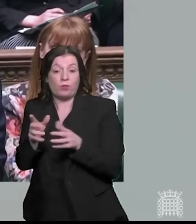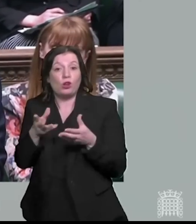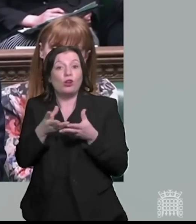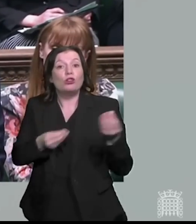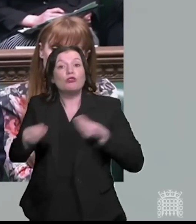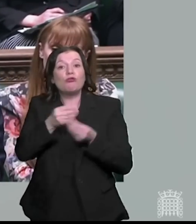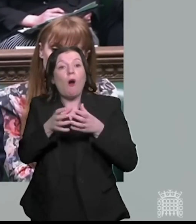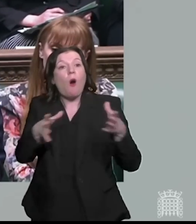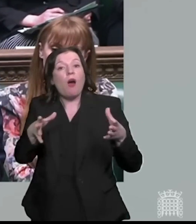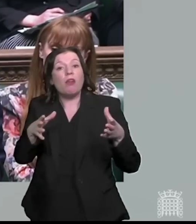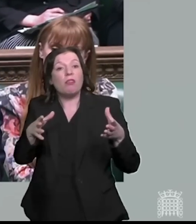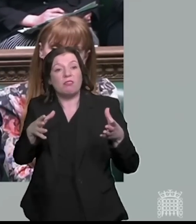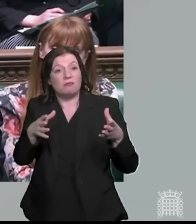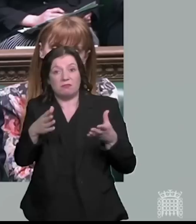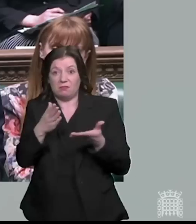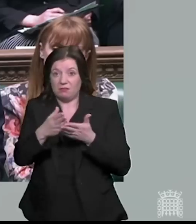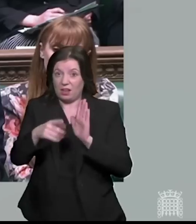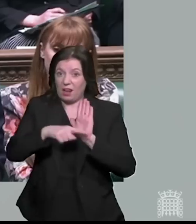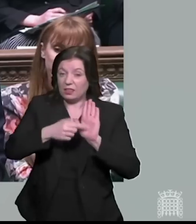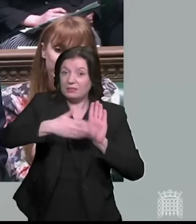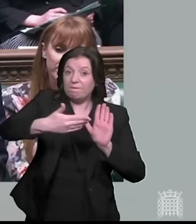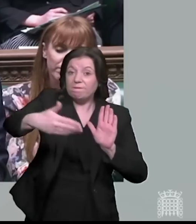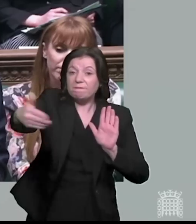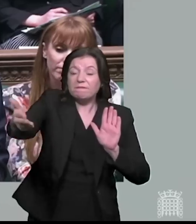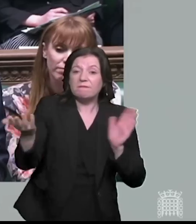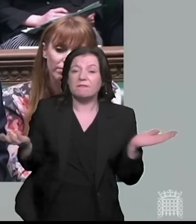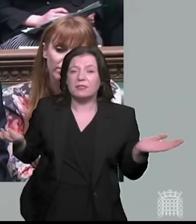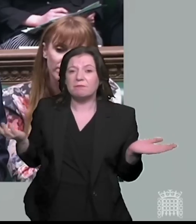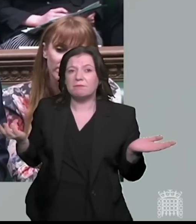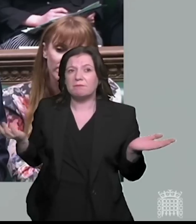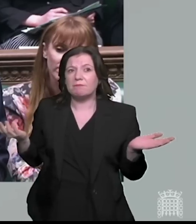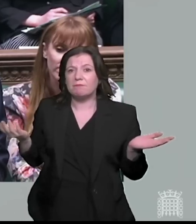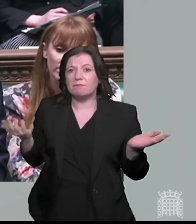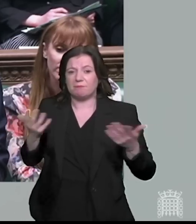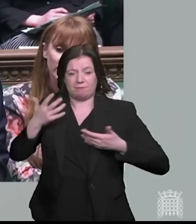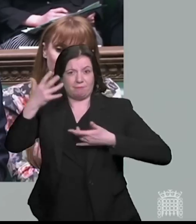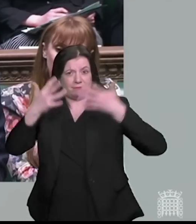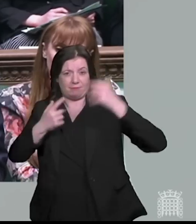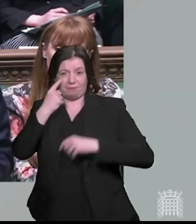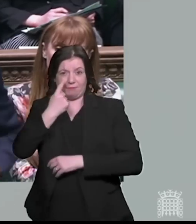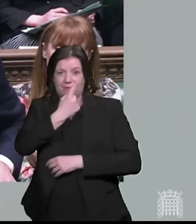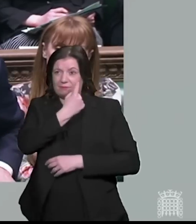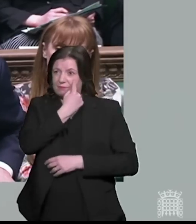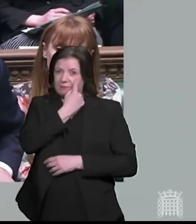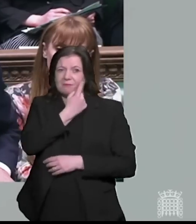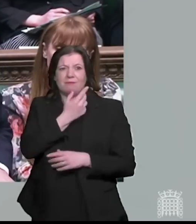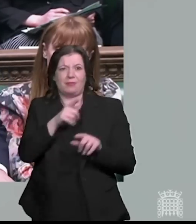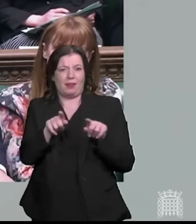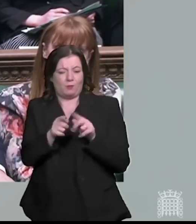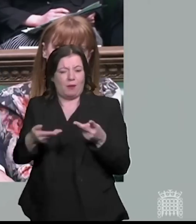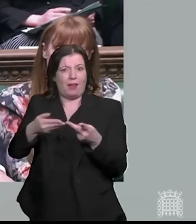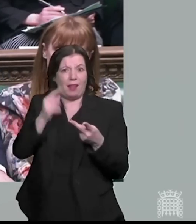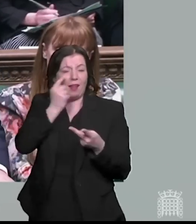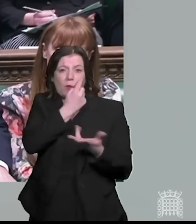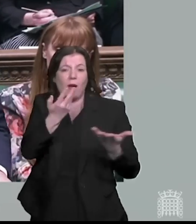downgraded in years to come. This is a failure you can measure not just in the figures, but in the empty pockets of working people